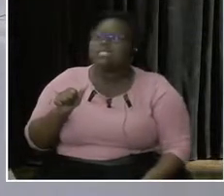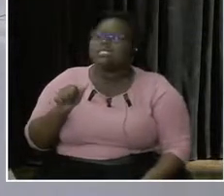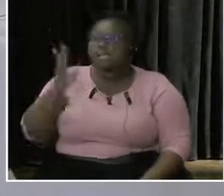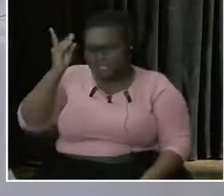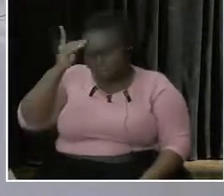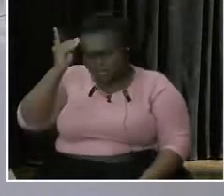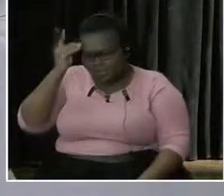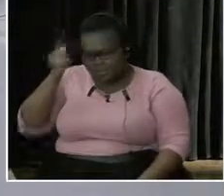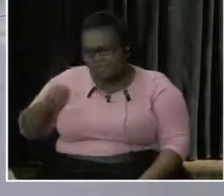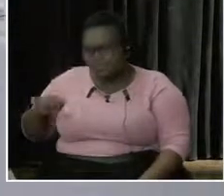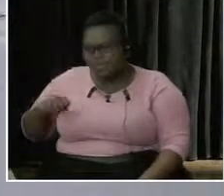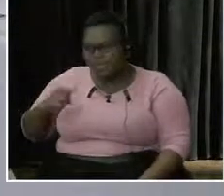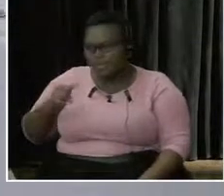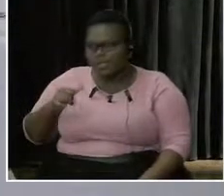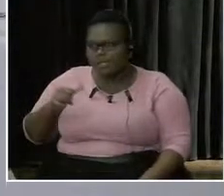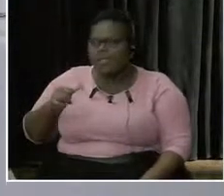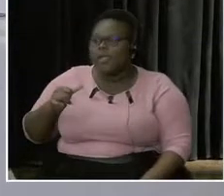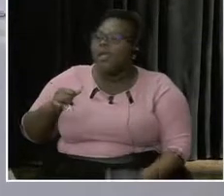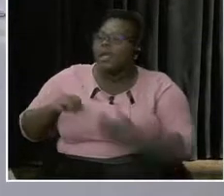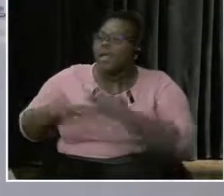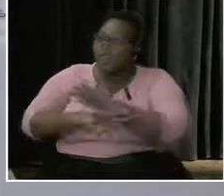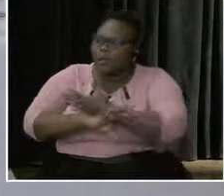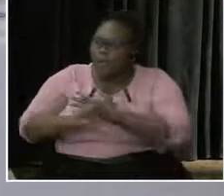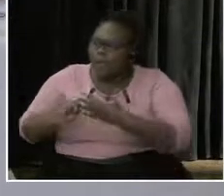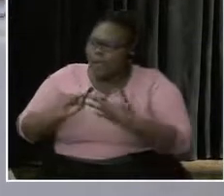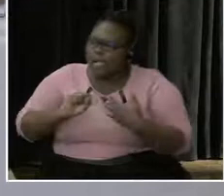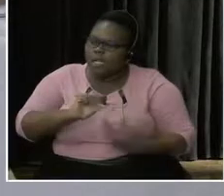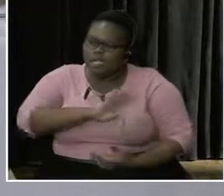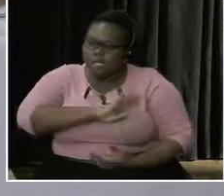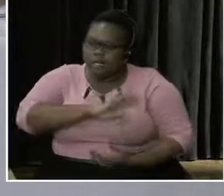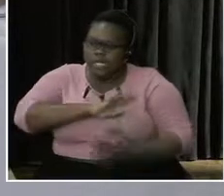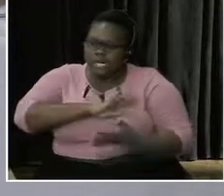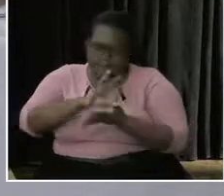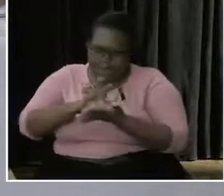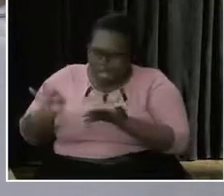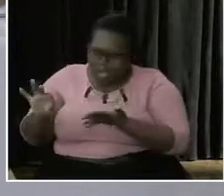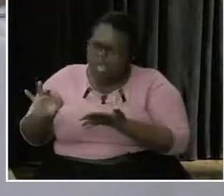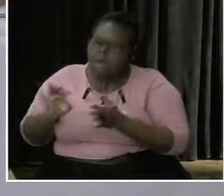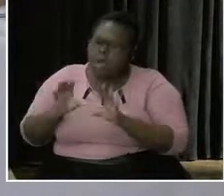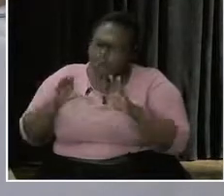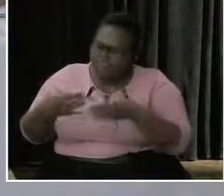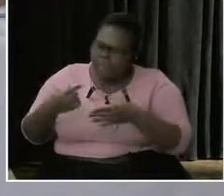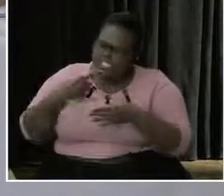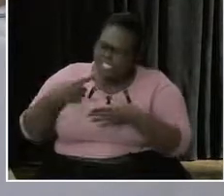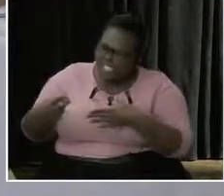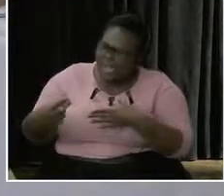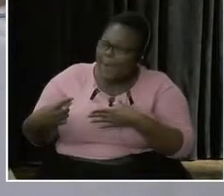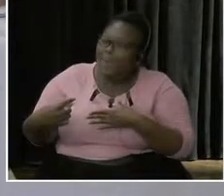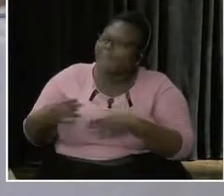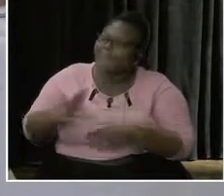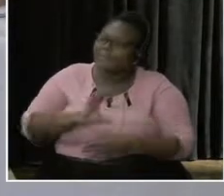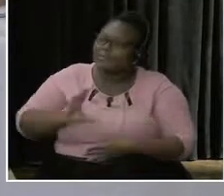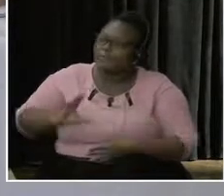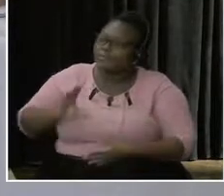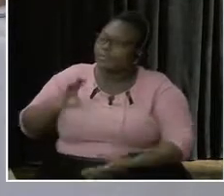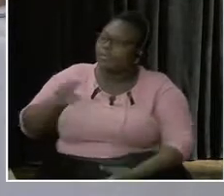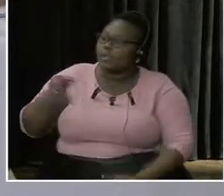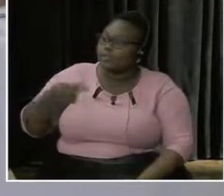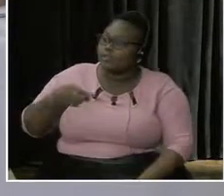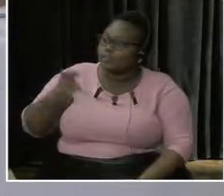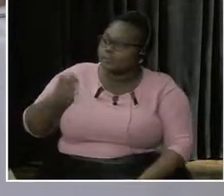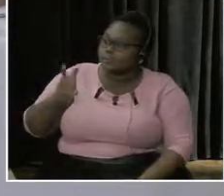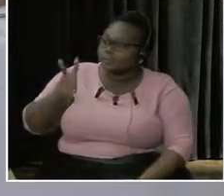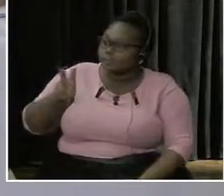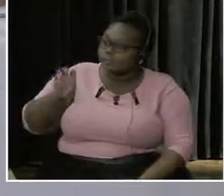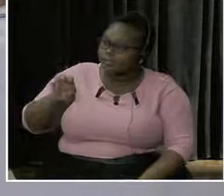eThekwini Municipality Civil Unrest and Security Plan. Committee recommends. Councillor Y. Govender